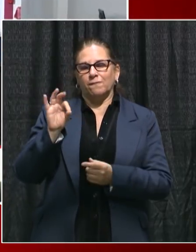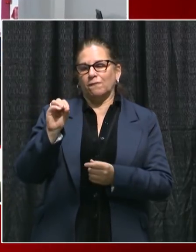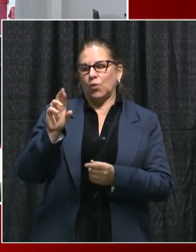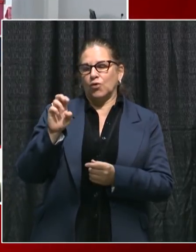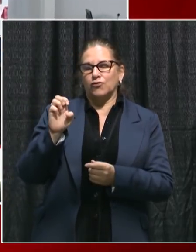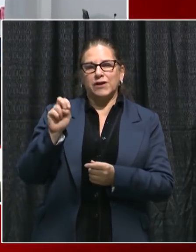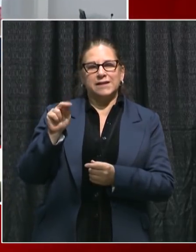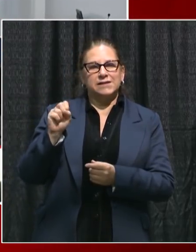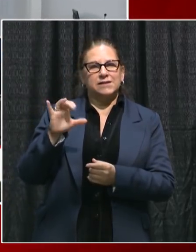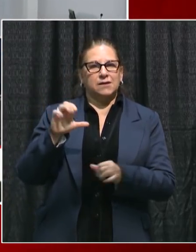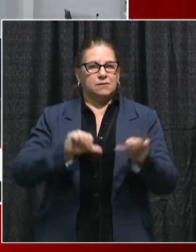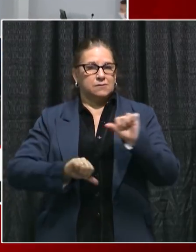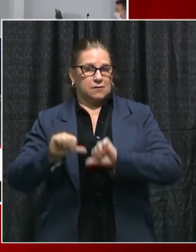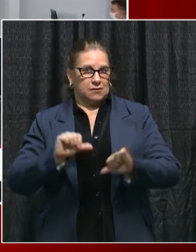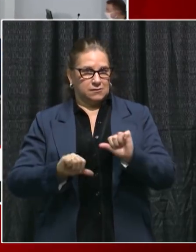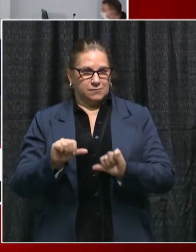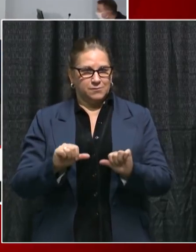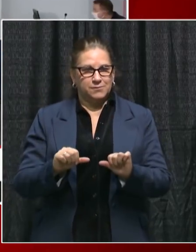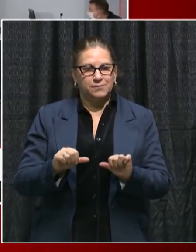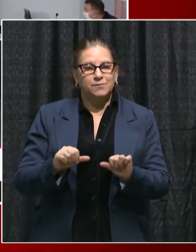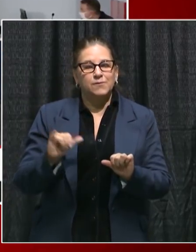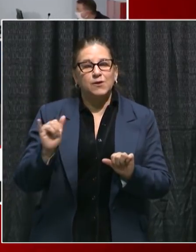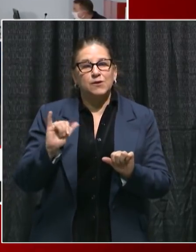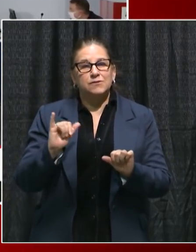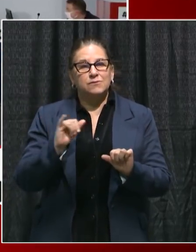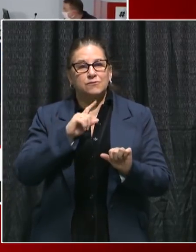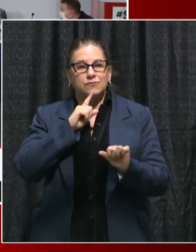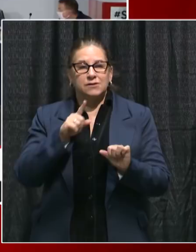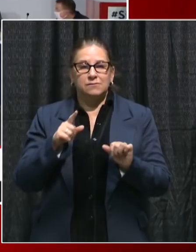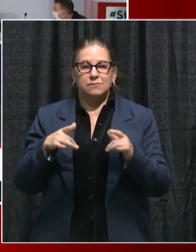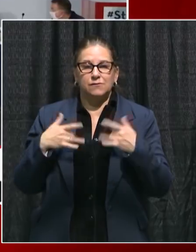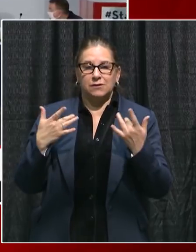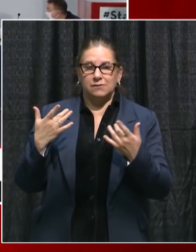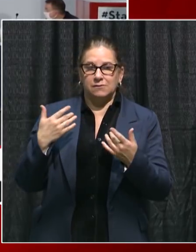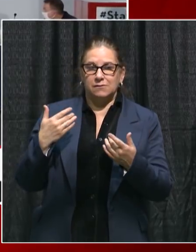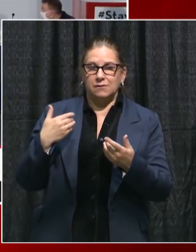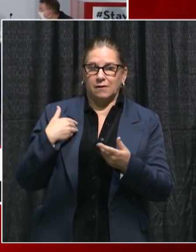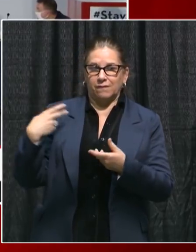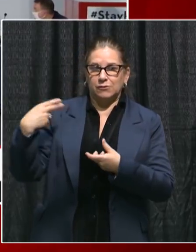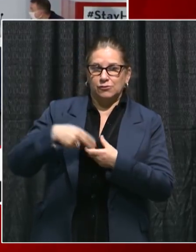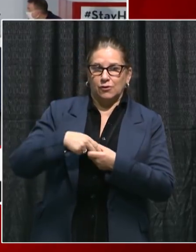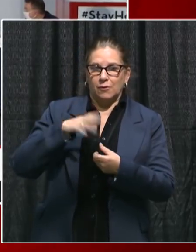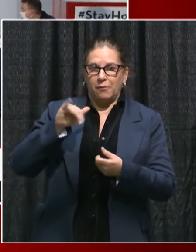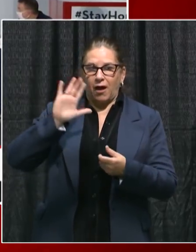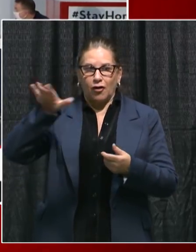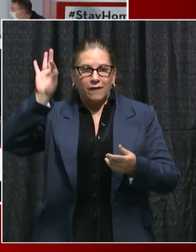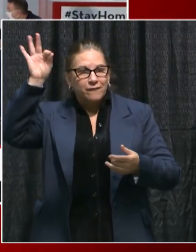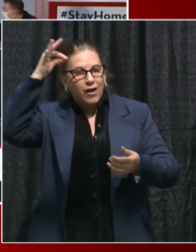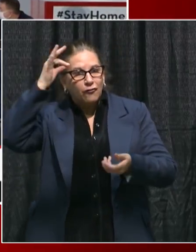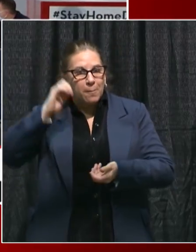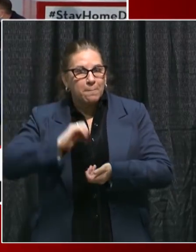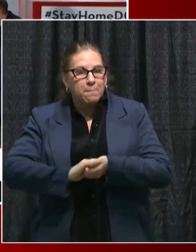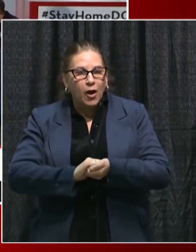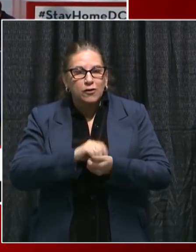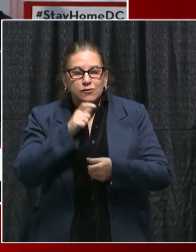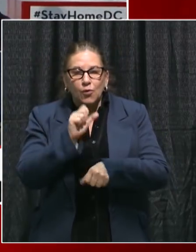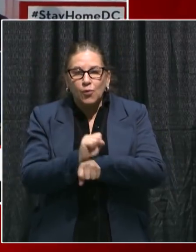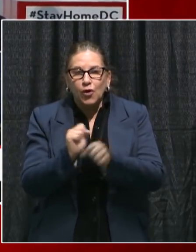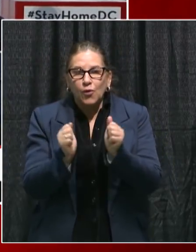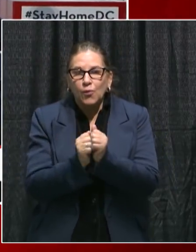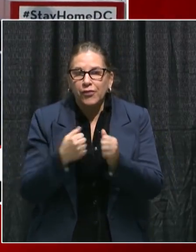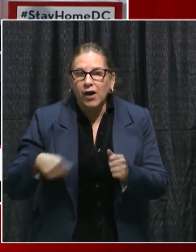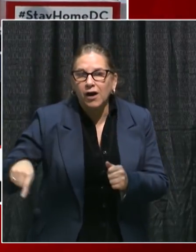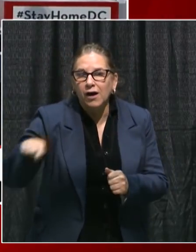delighted to be joined by our federal partners who have worked hand in hand with us, certainly for the